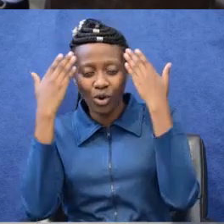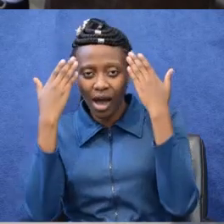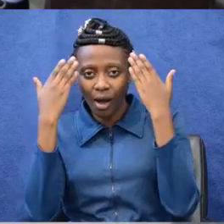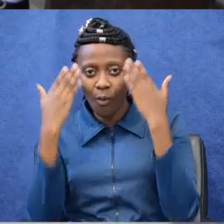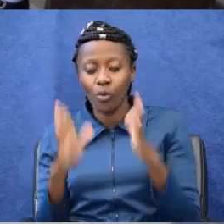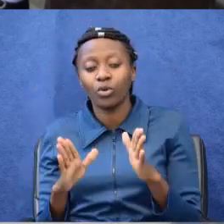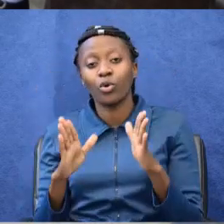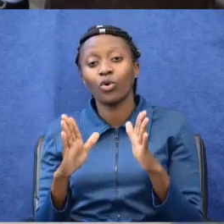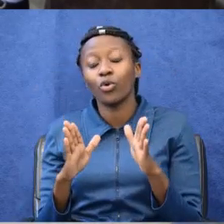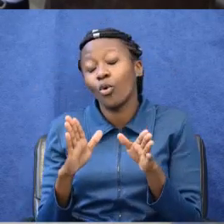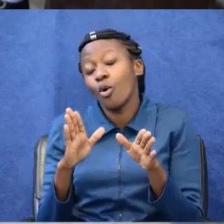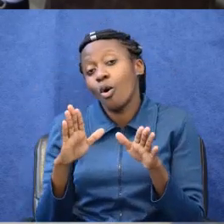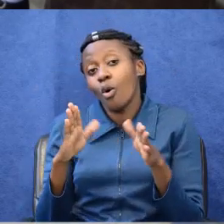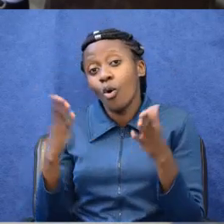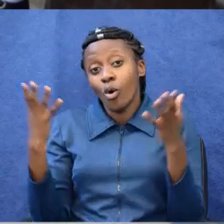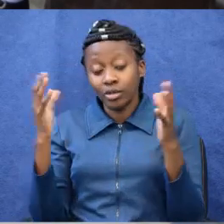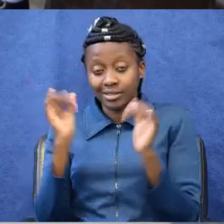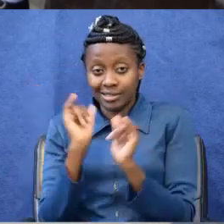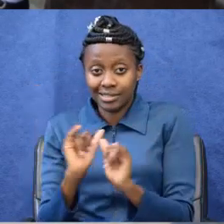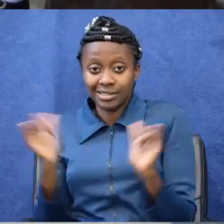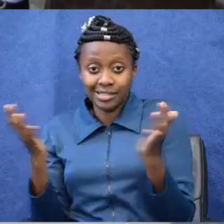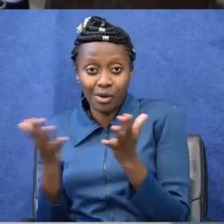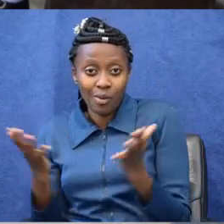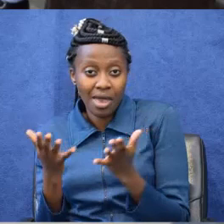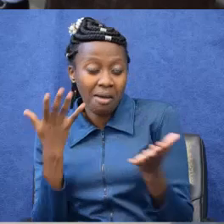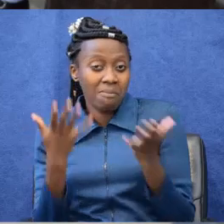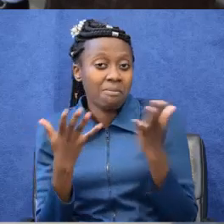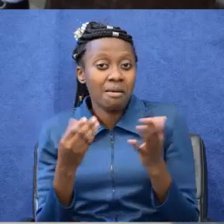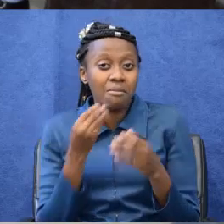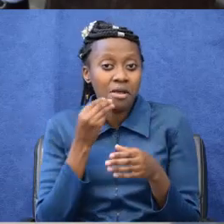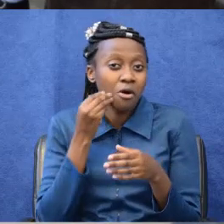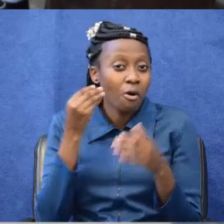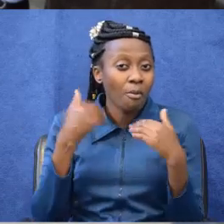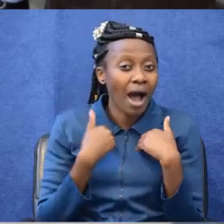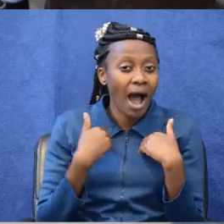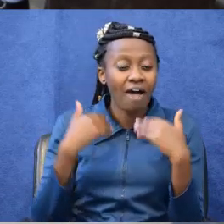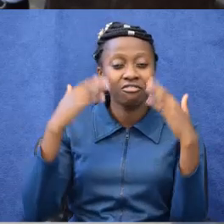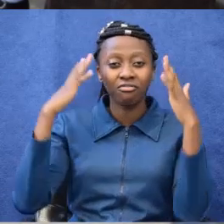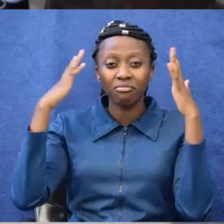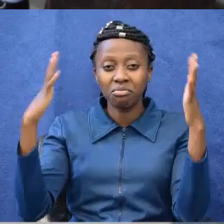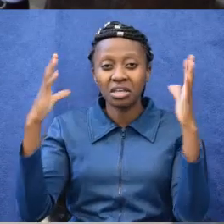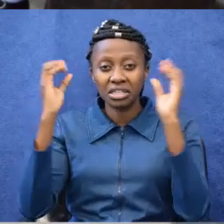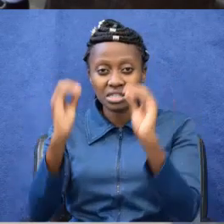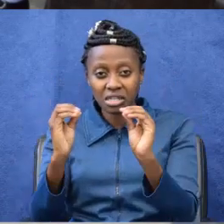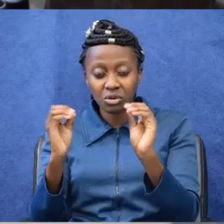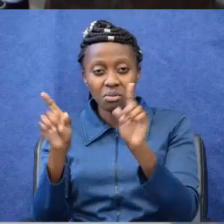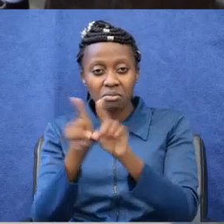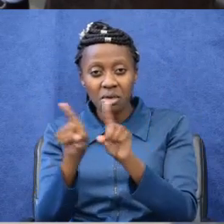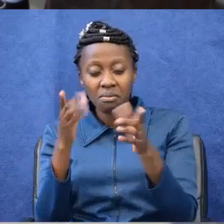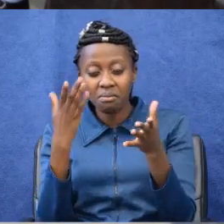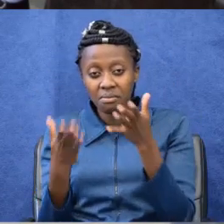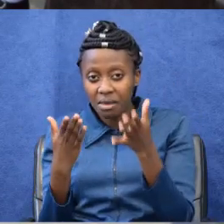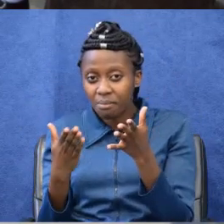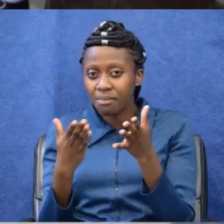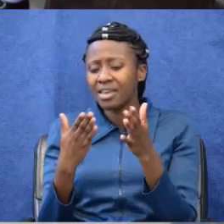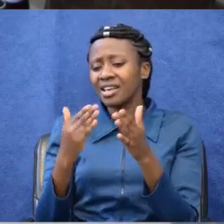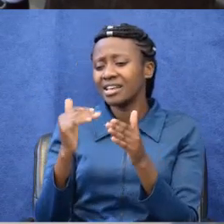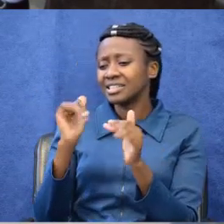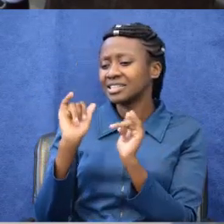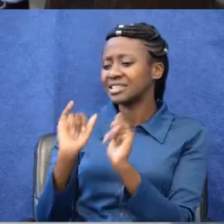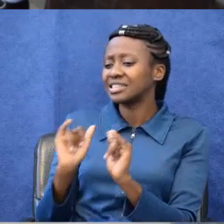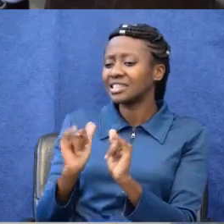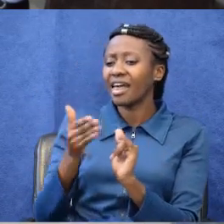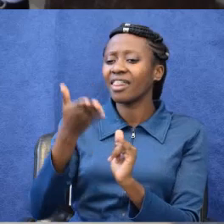munaka wapi. Even if you don't have a place to live, you don't have a big house, you sleep on the streets, you stay